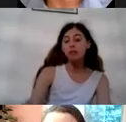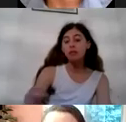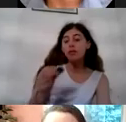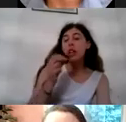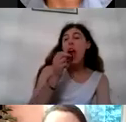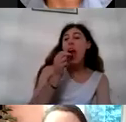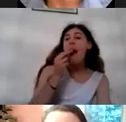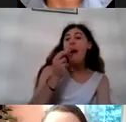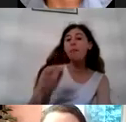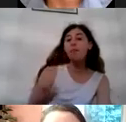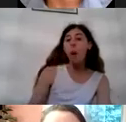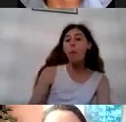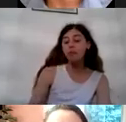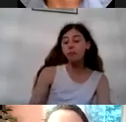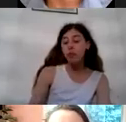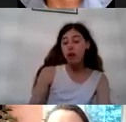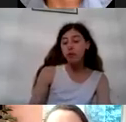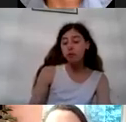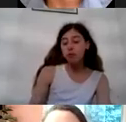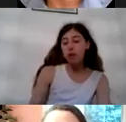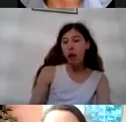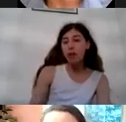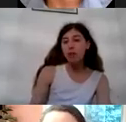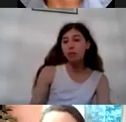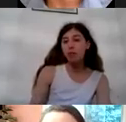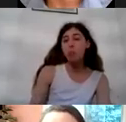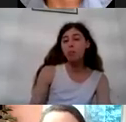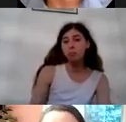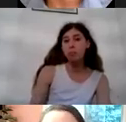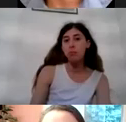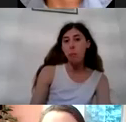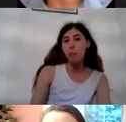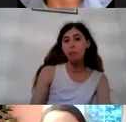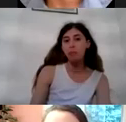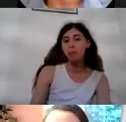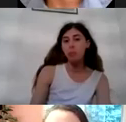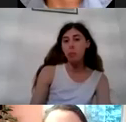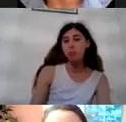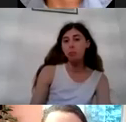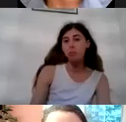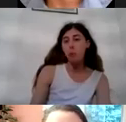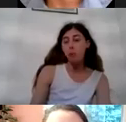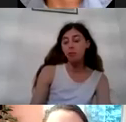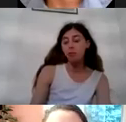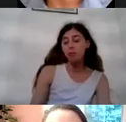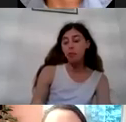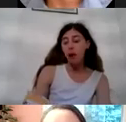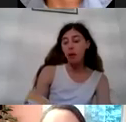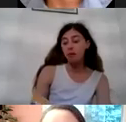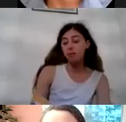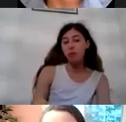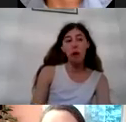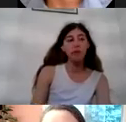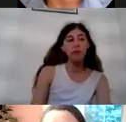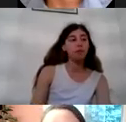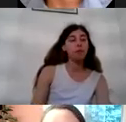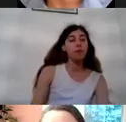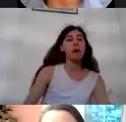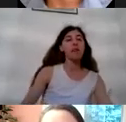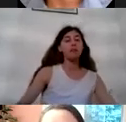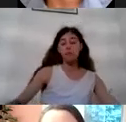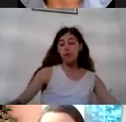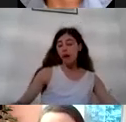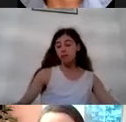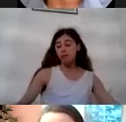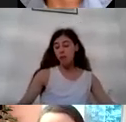lot of their experiences in was this idea that interacting with the healthcare system was like being in a